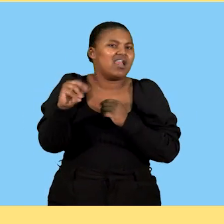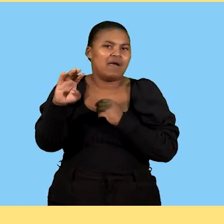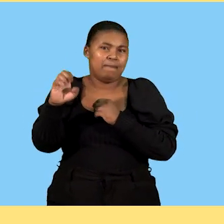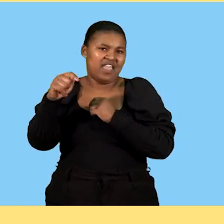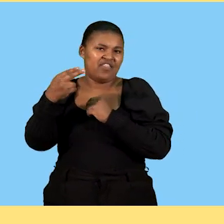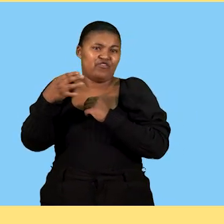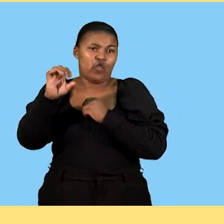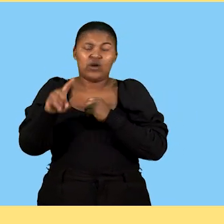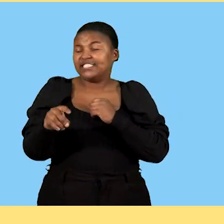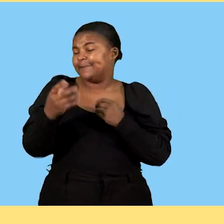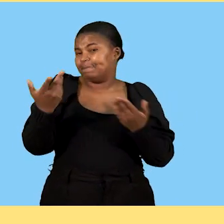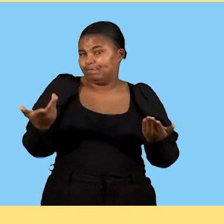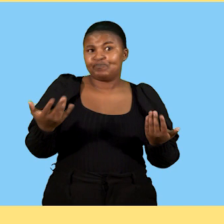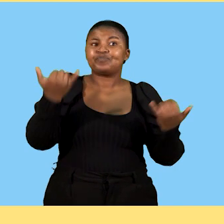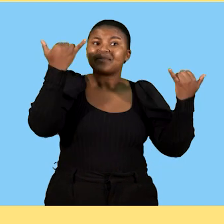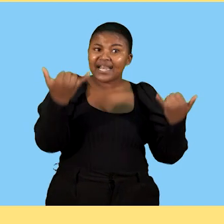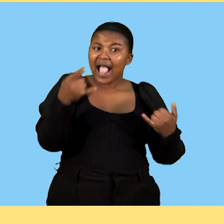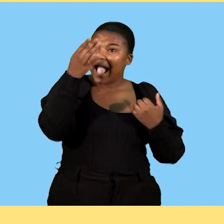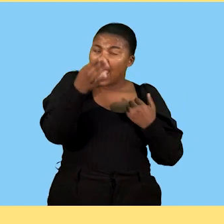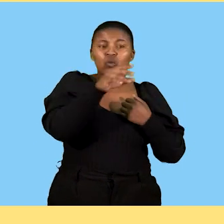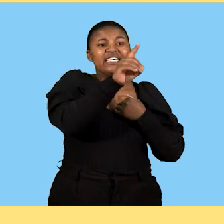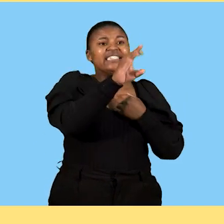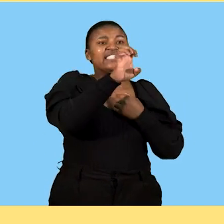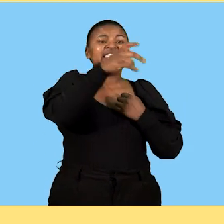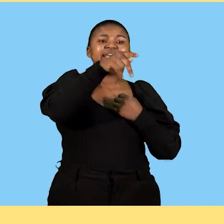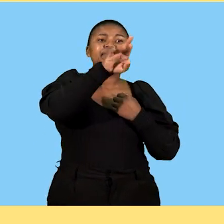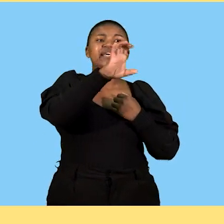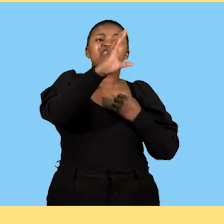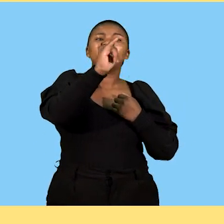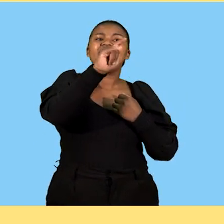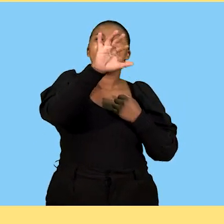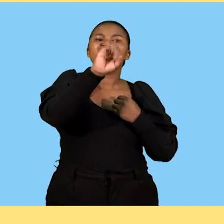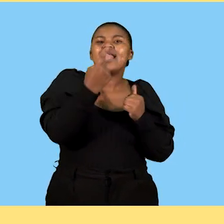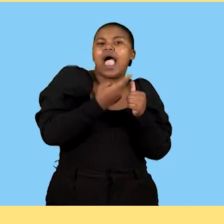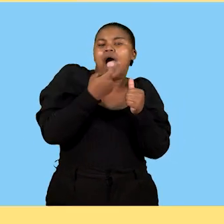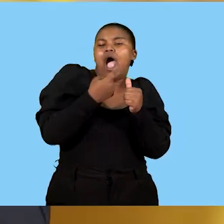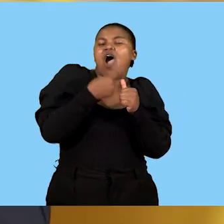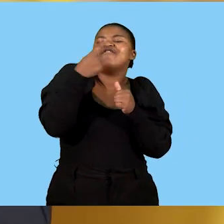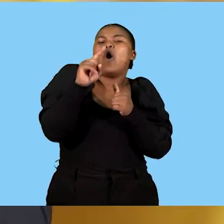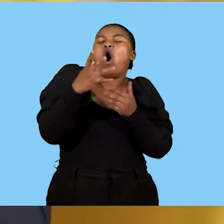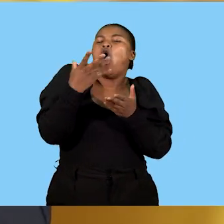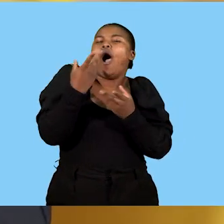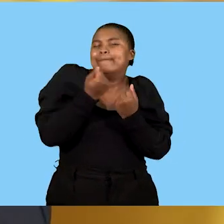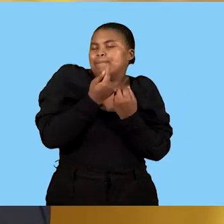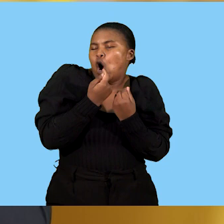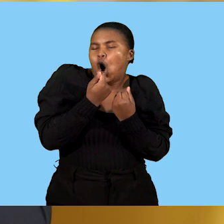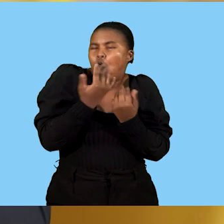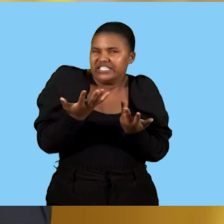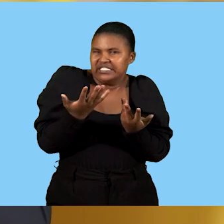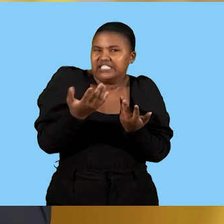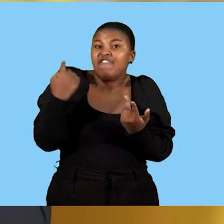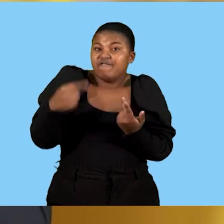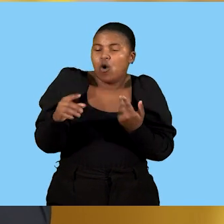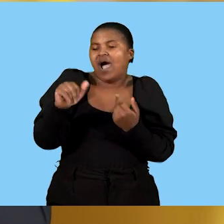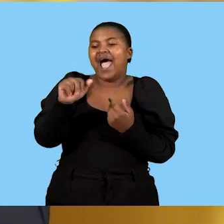calculated on the cost price of the asset each year. So with this method, we consider the cost. What is the cost of